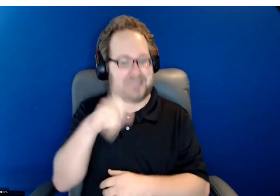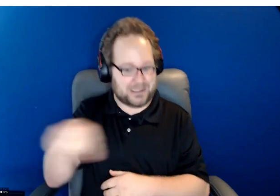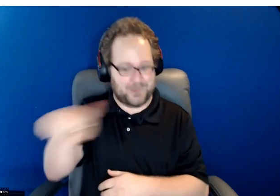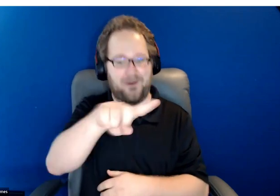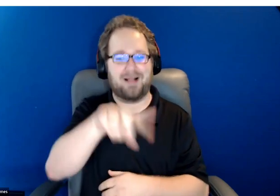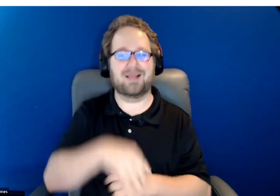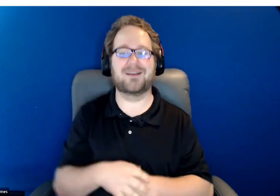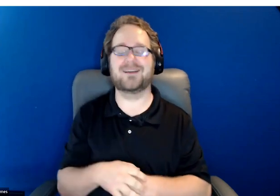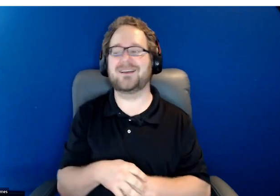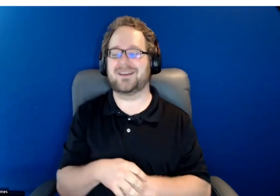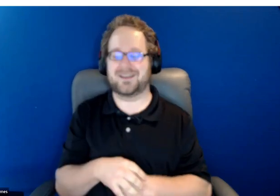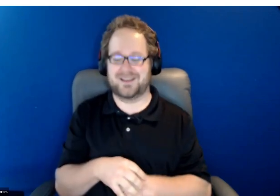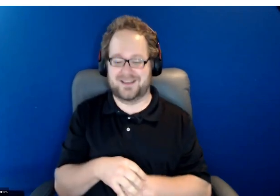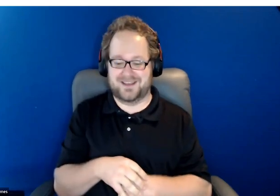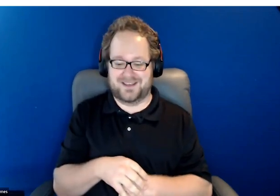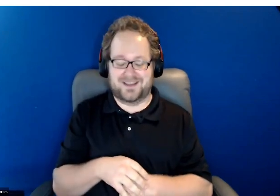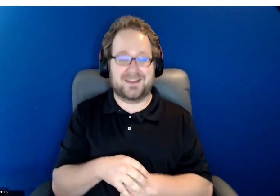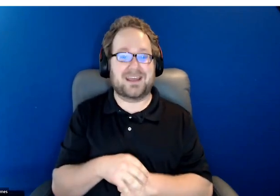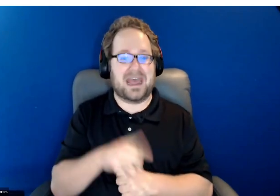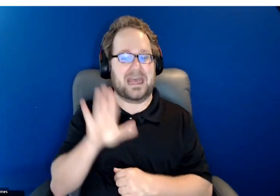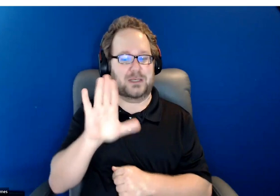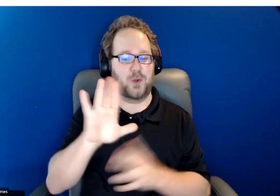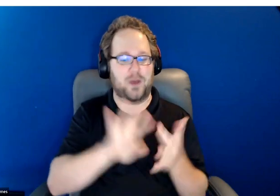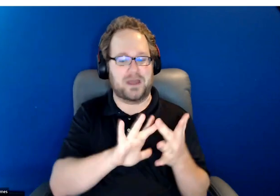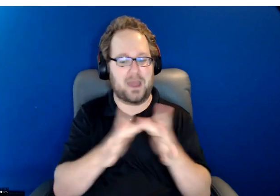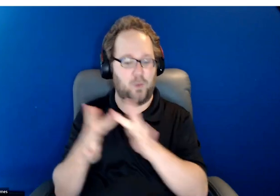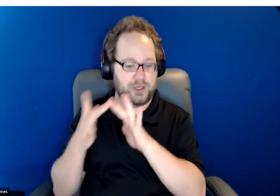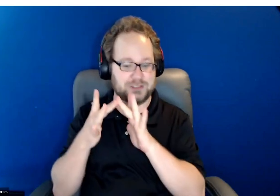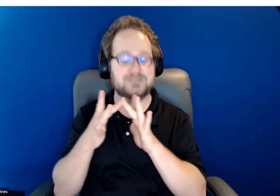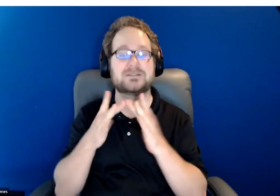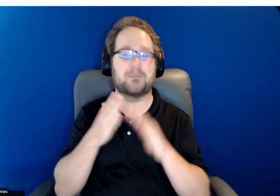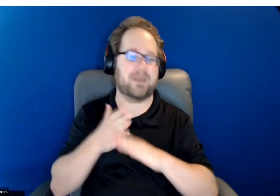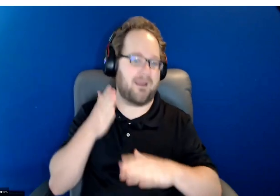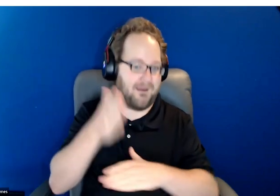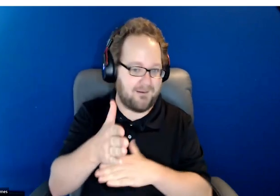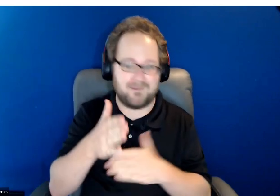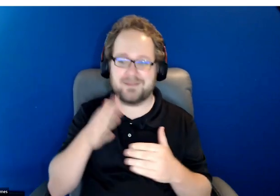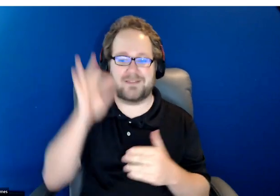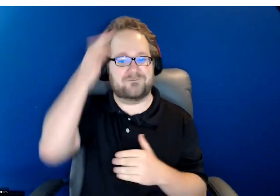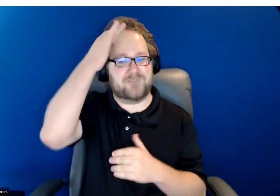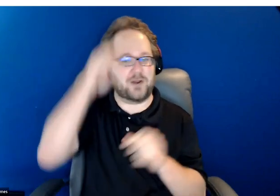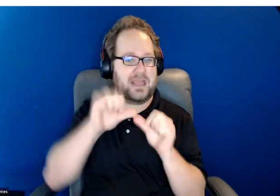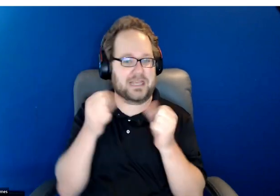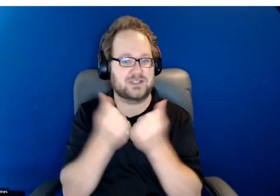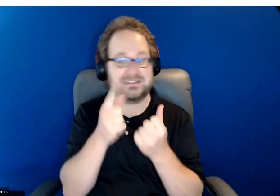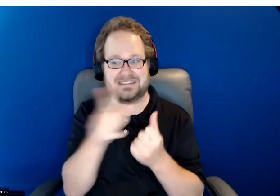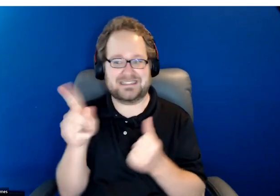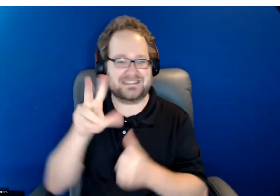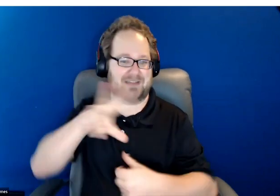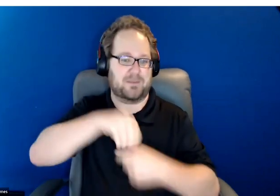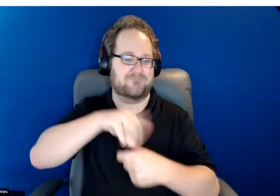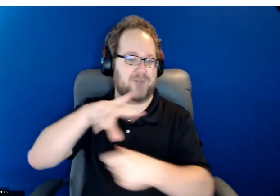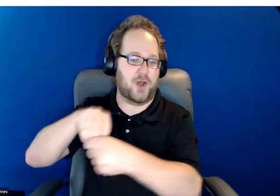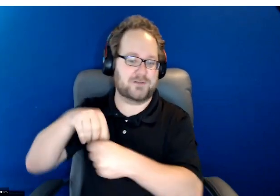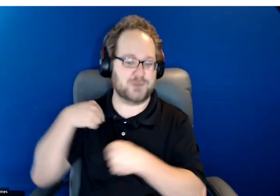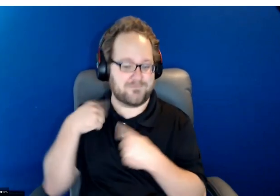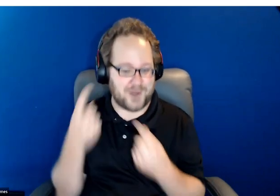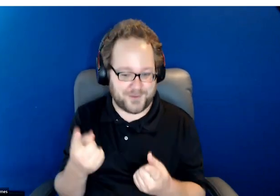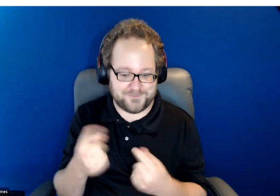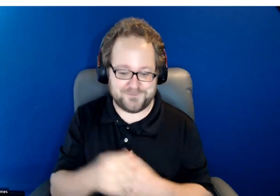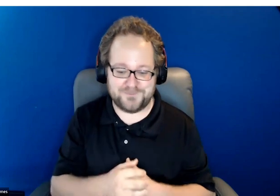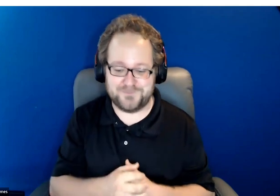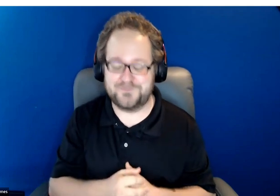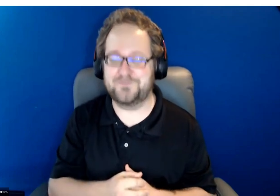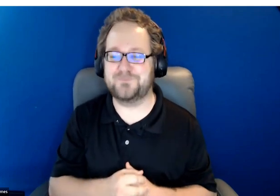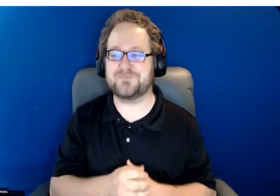and your networks beyond the federal agencies that have been involved so far.